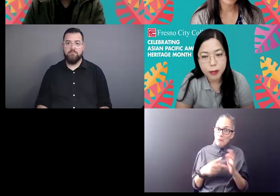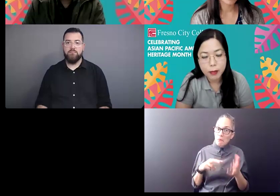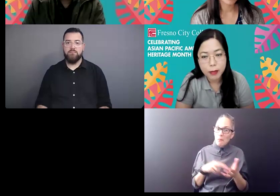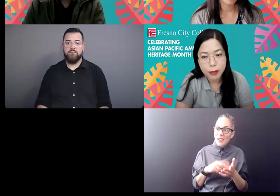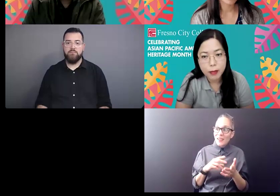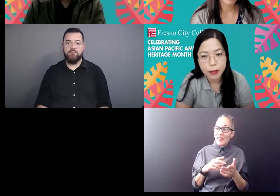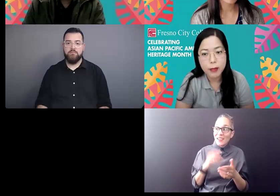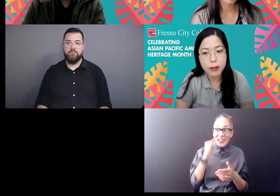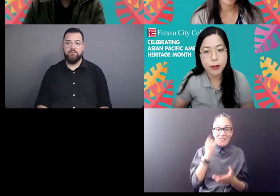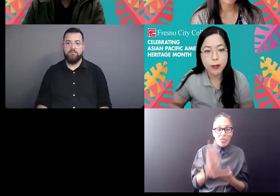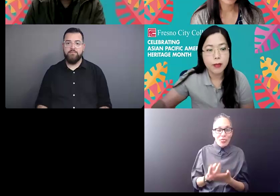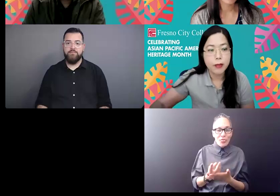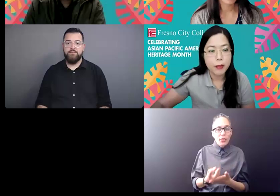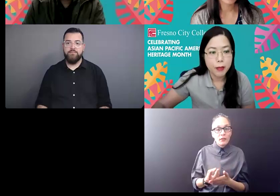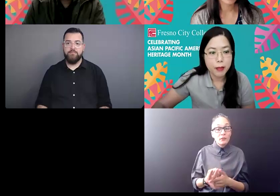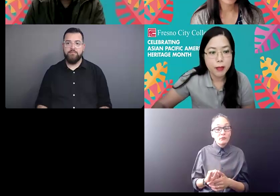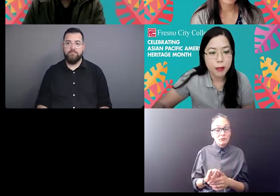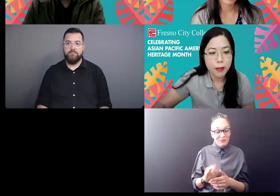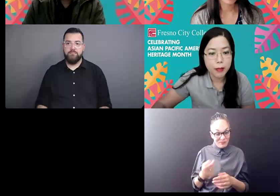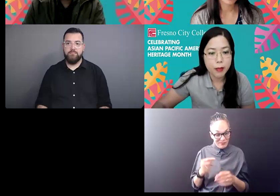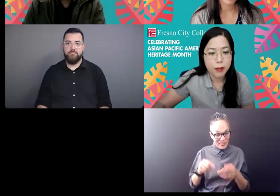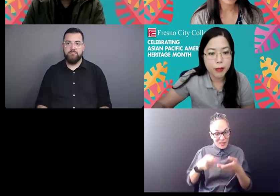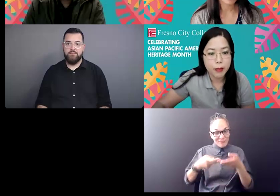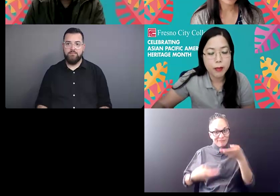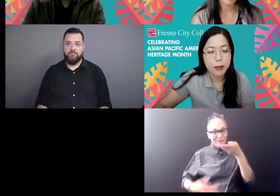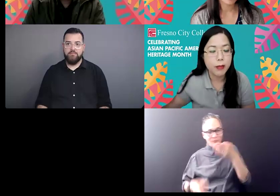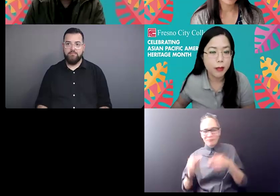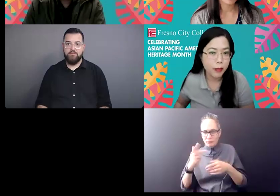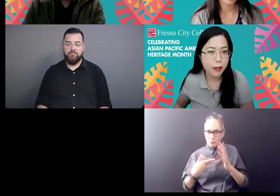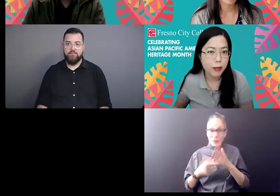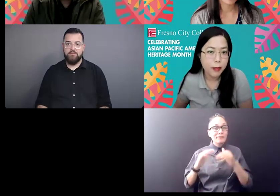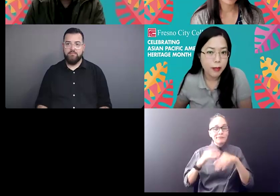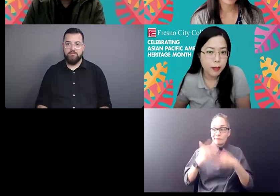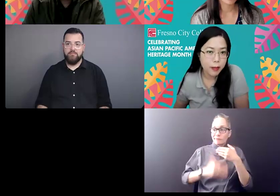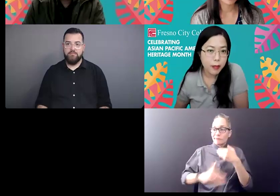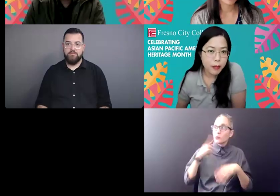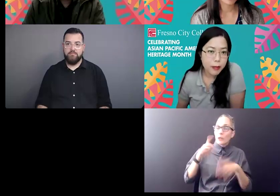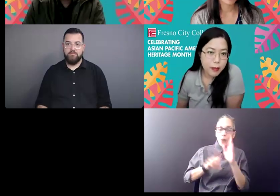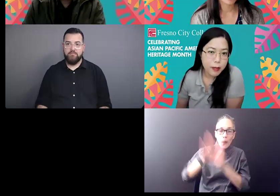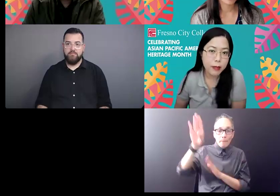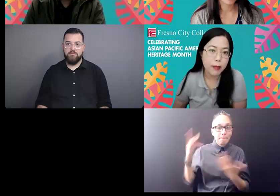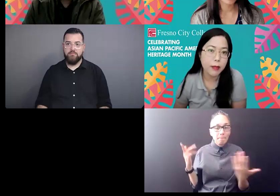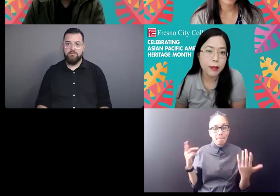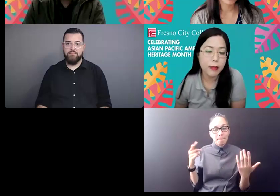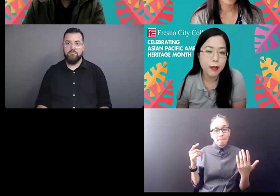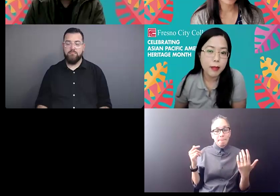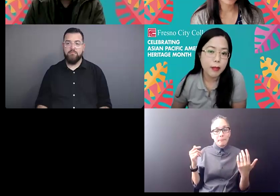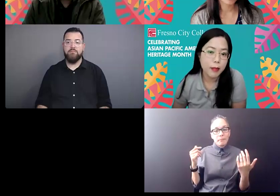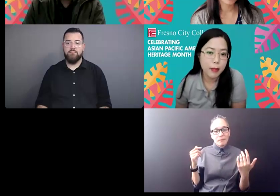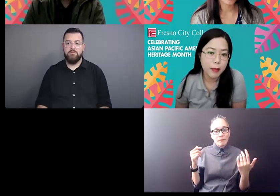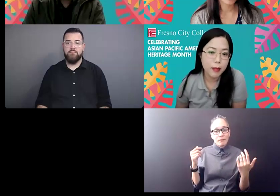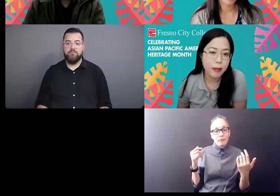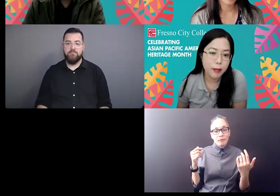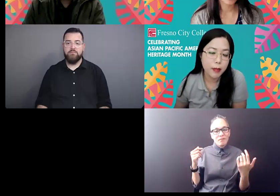way to go is up. And so instead of giving up and just, you know, quitting my entire collegiate journey,